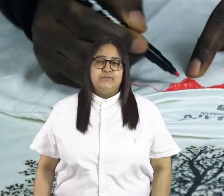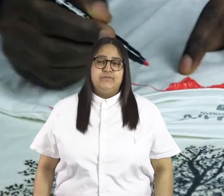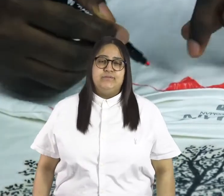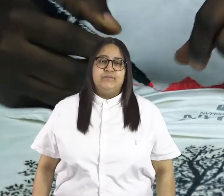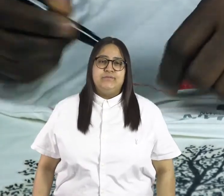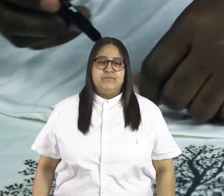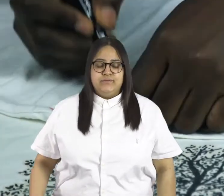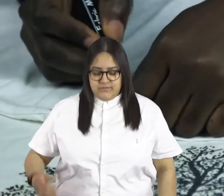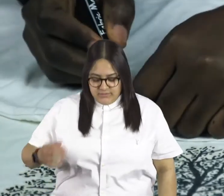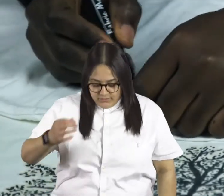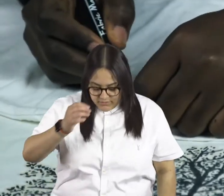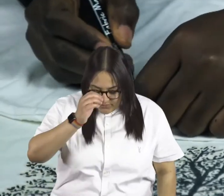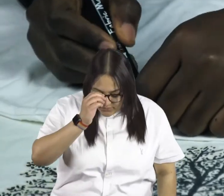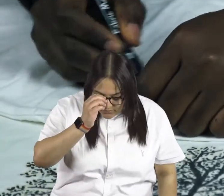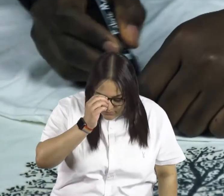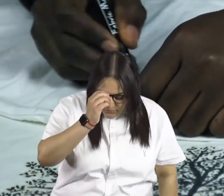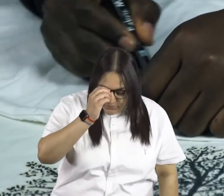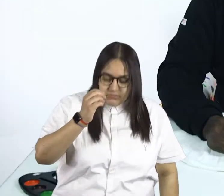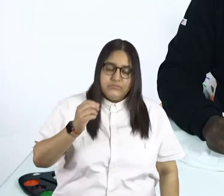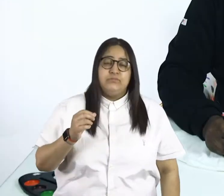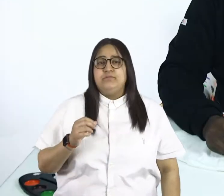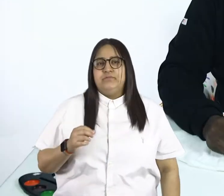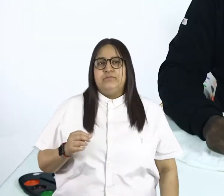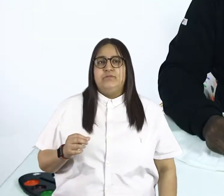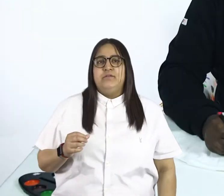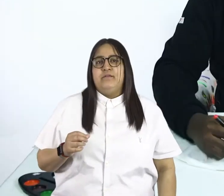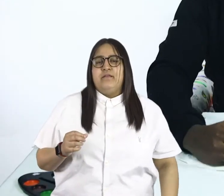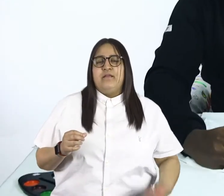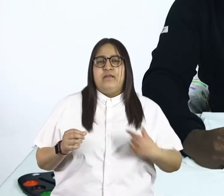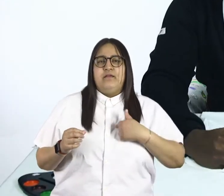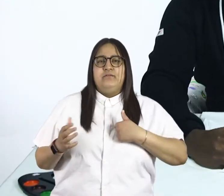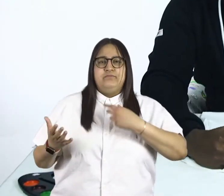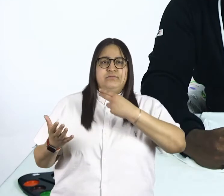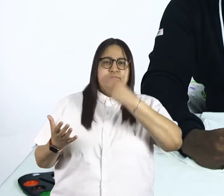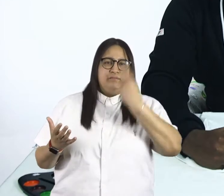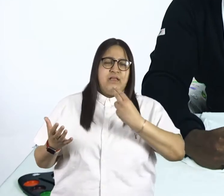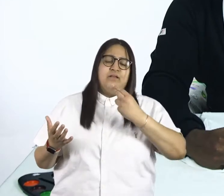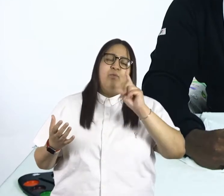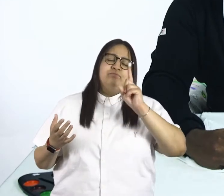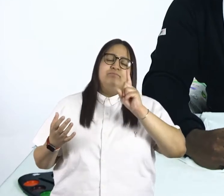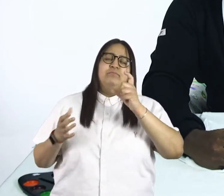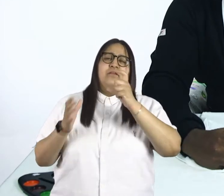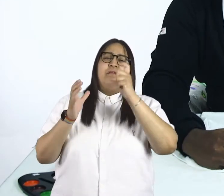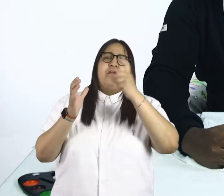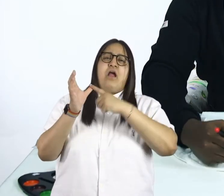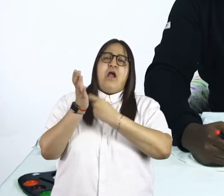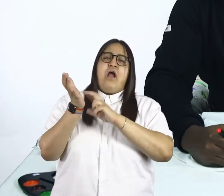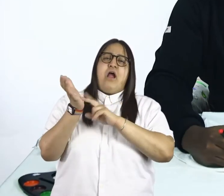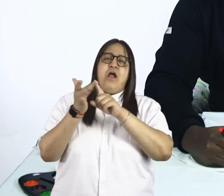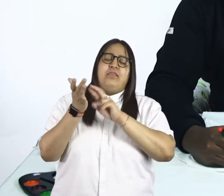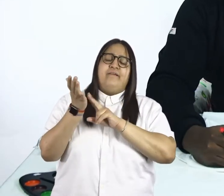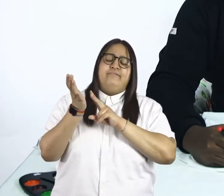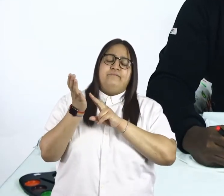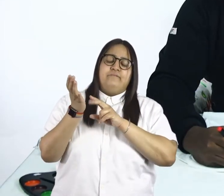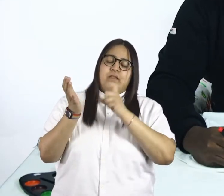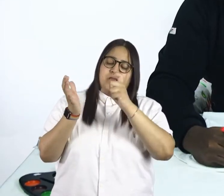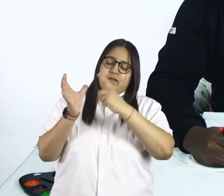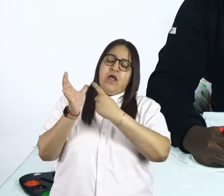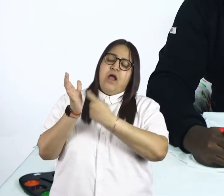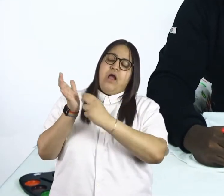Also, as I mentioned earlier on, I design costumes as well for like the carnival. So this would be something good to like attend like the Notting